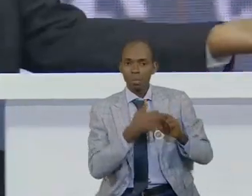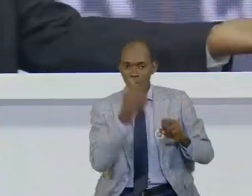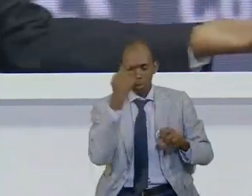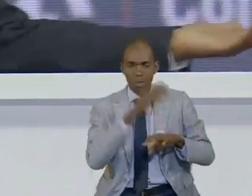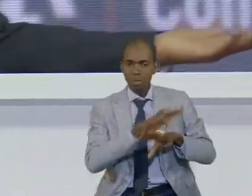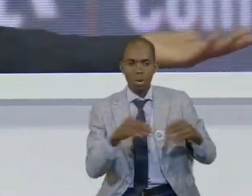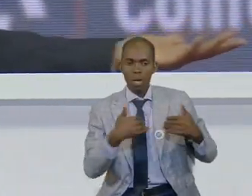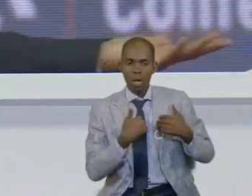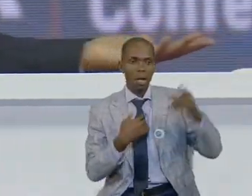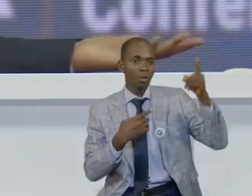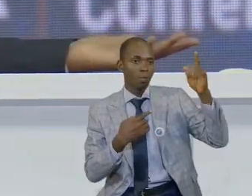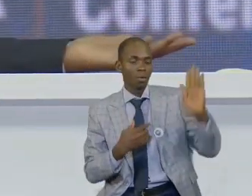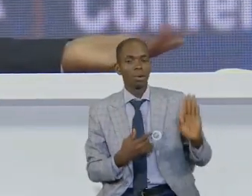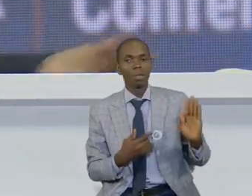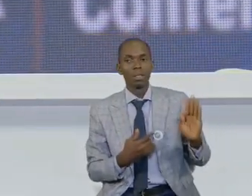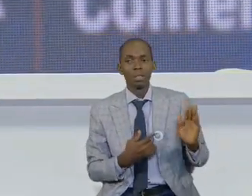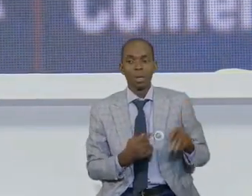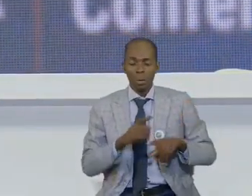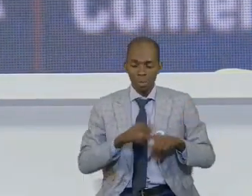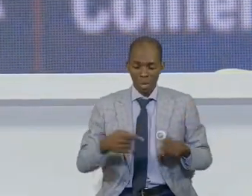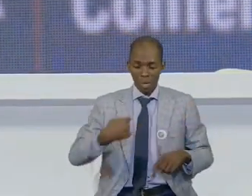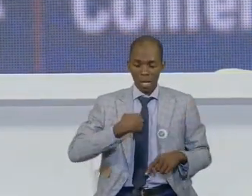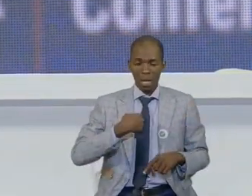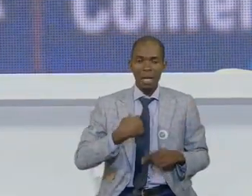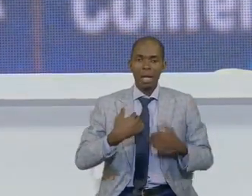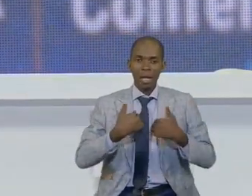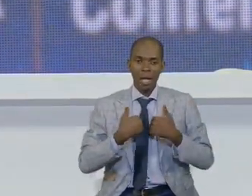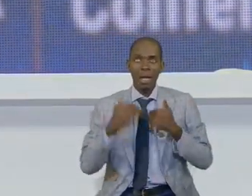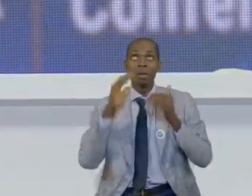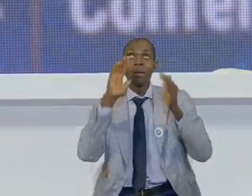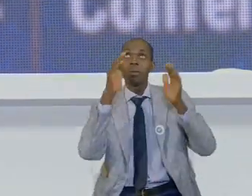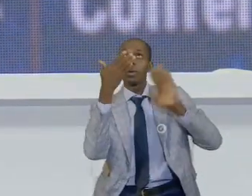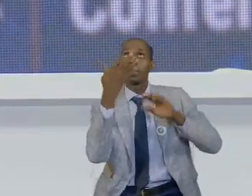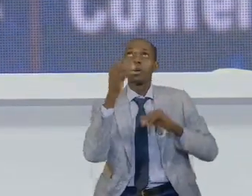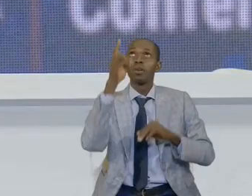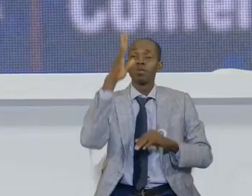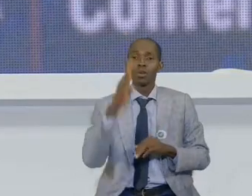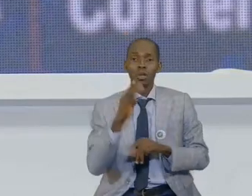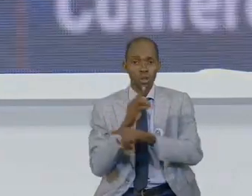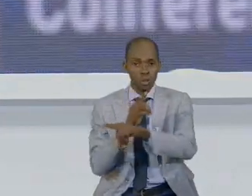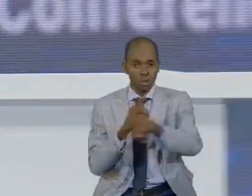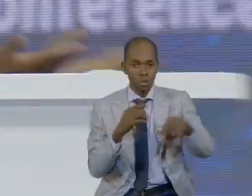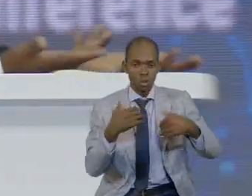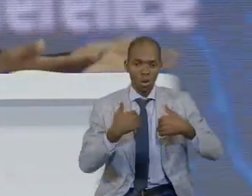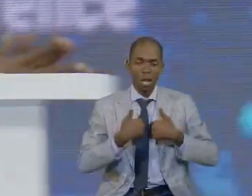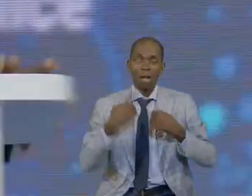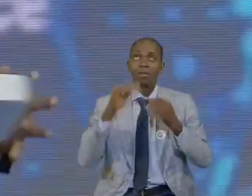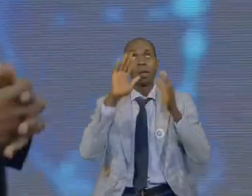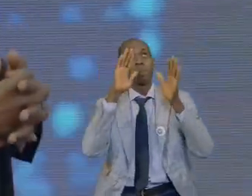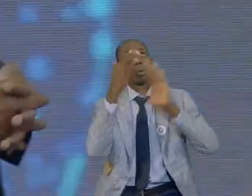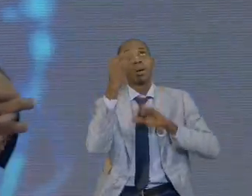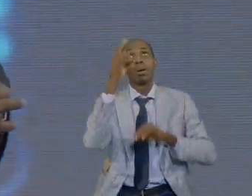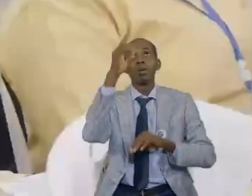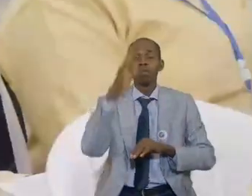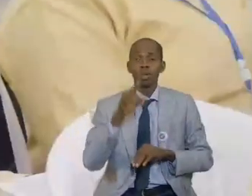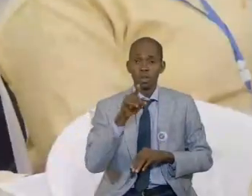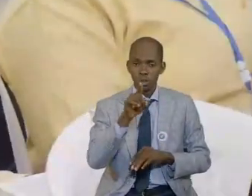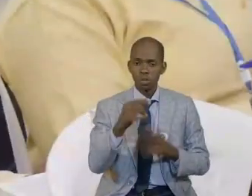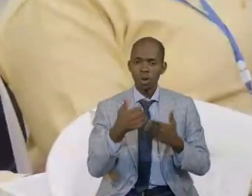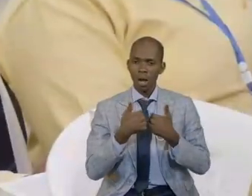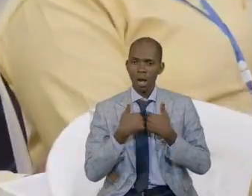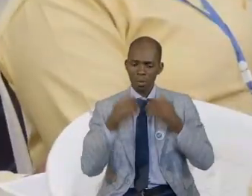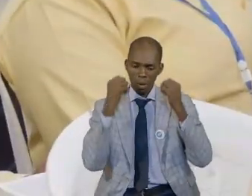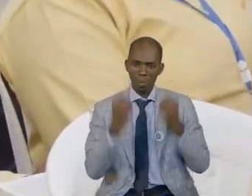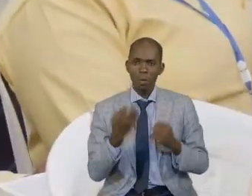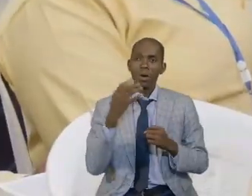I have the presence of God. You have the presence of God. You have the power of God.